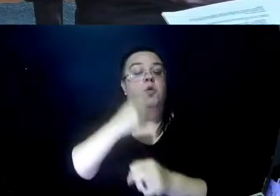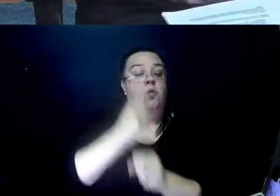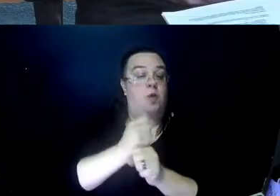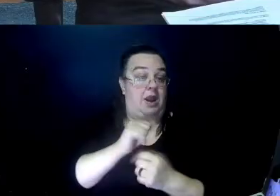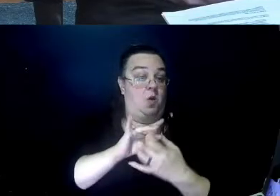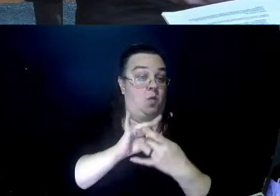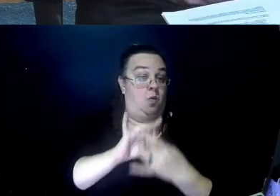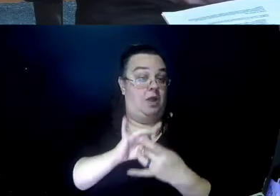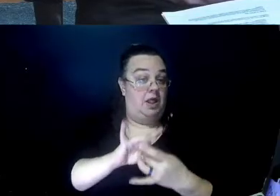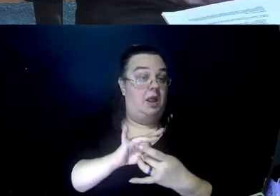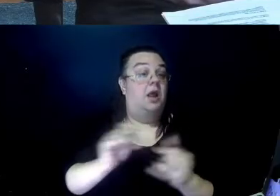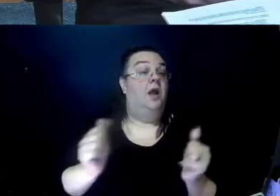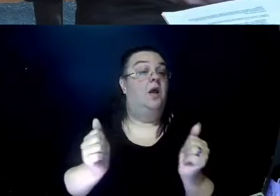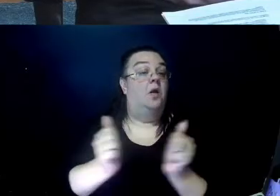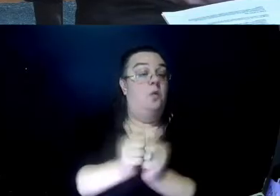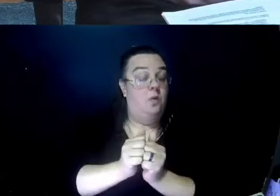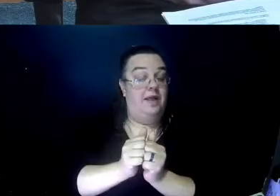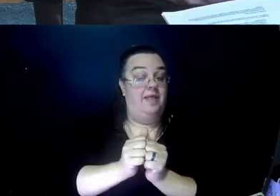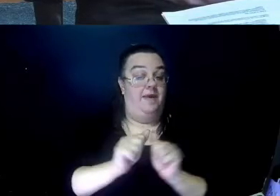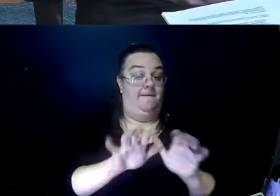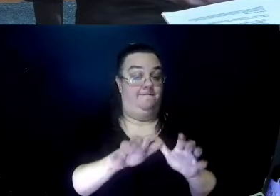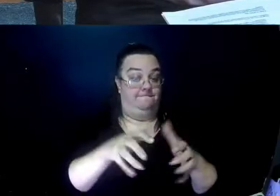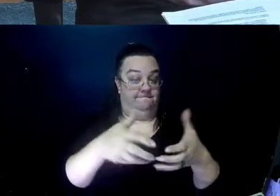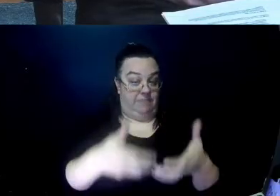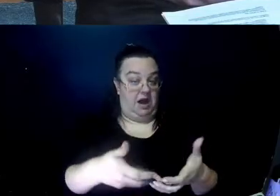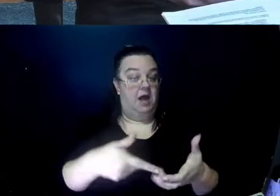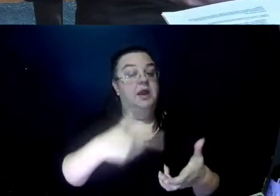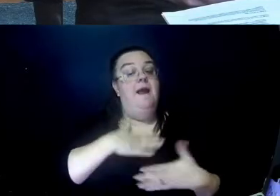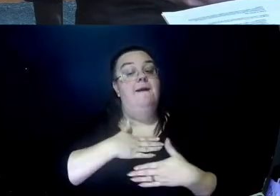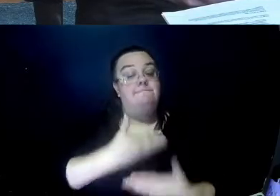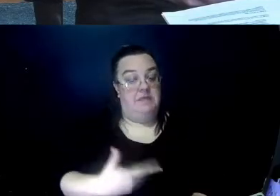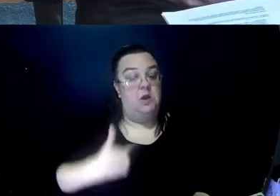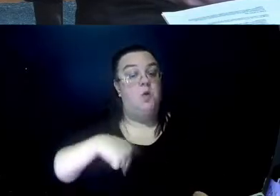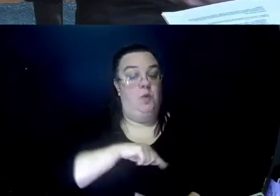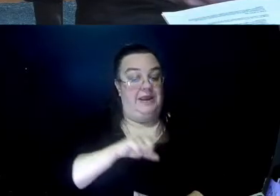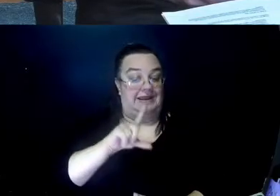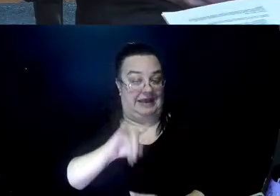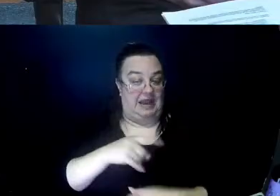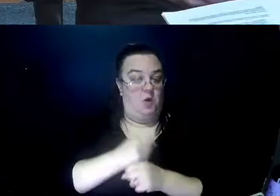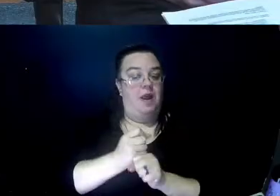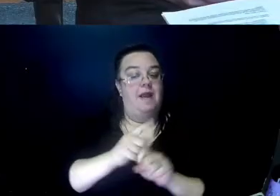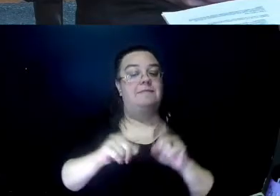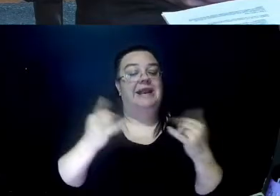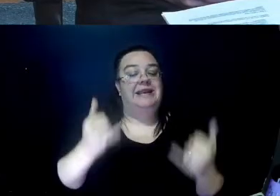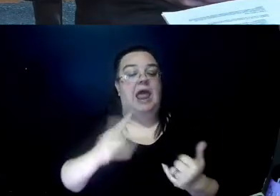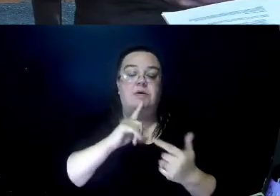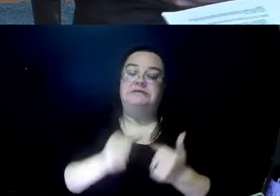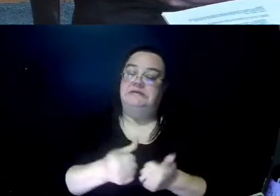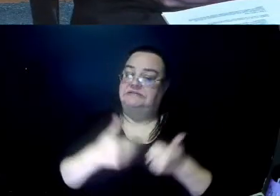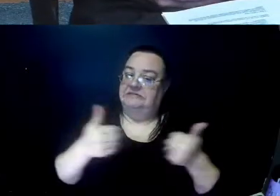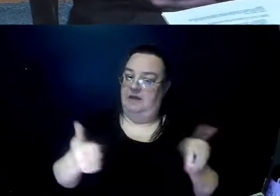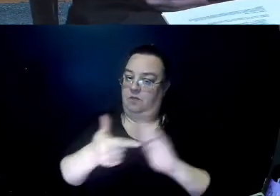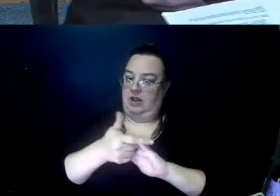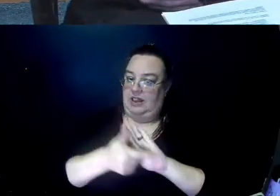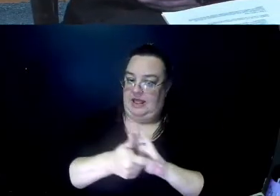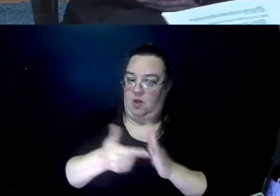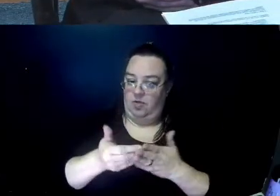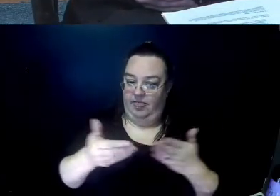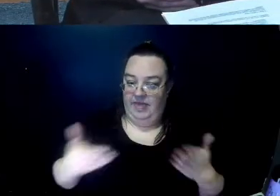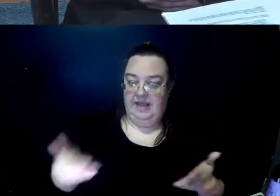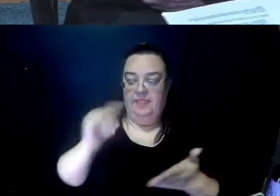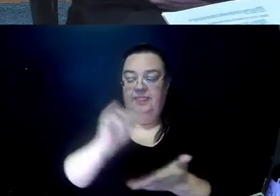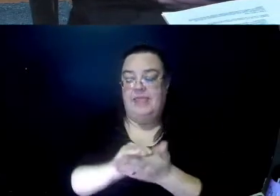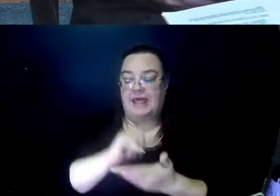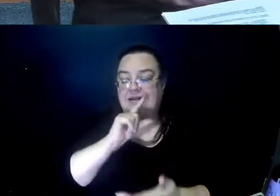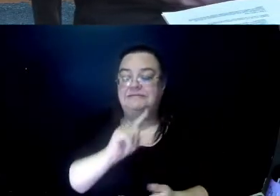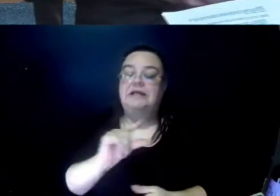with a body, admittedly, that we did create, but is now a separate legal thing, that is